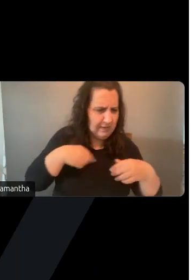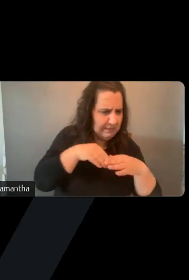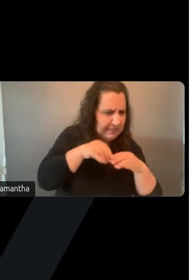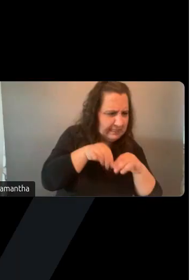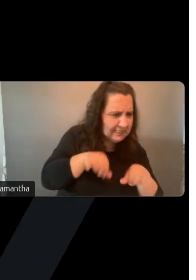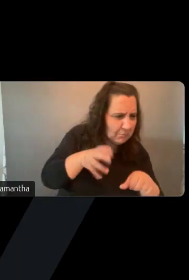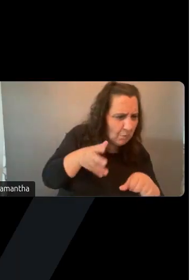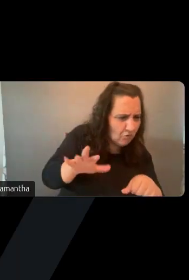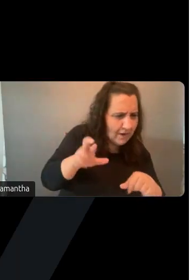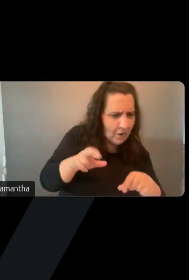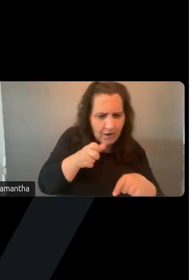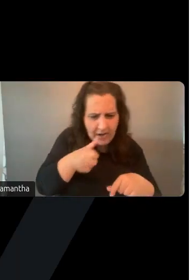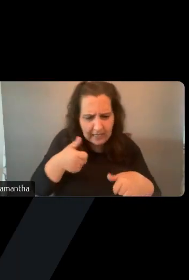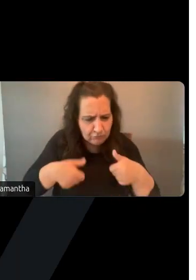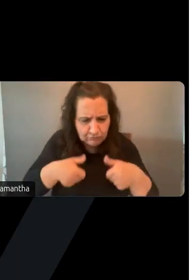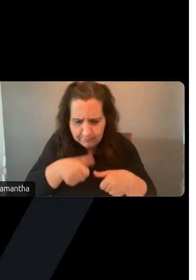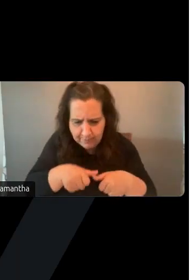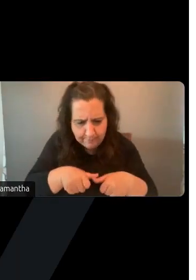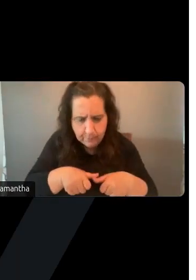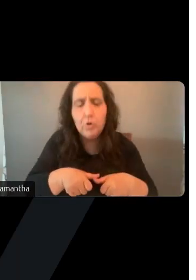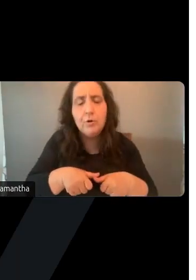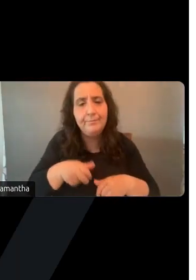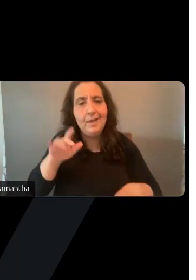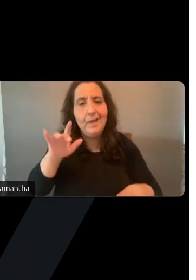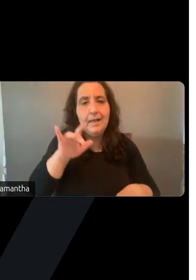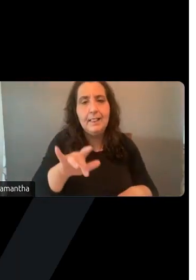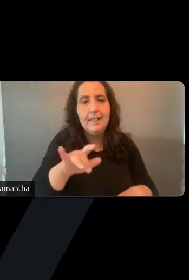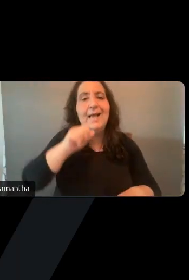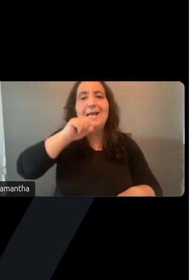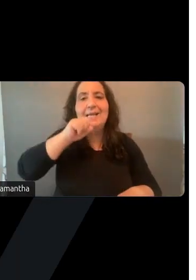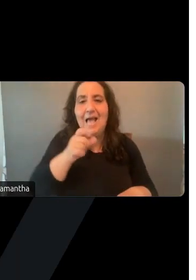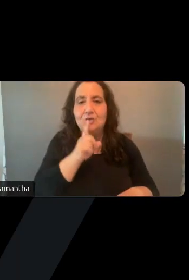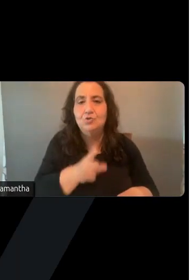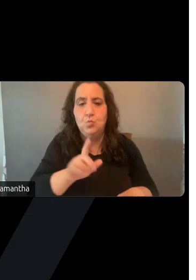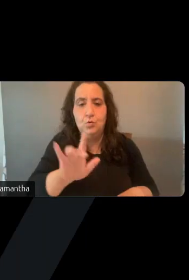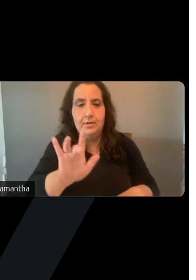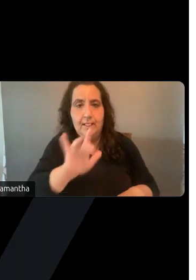in the past, you can go ahead and select not sure.